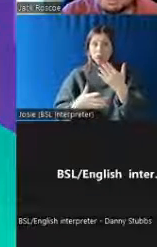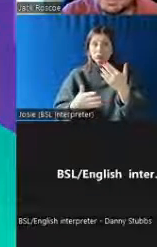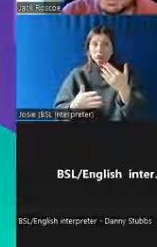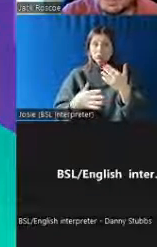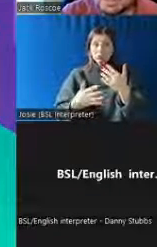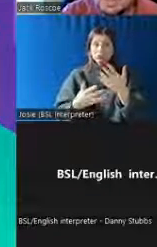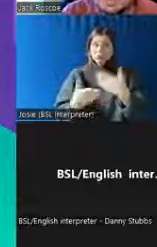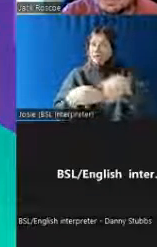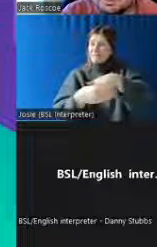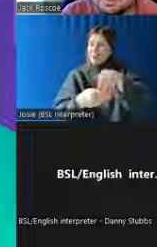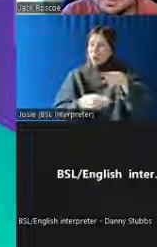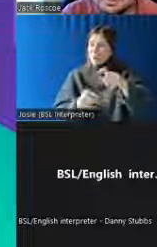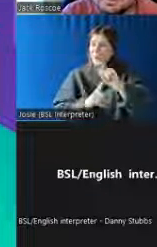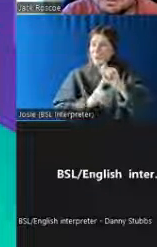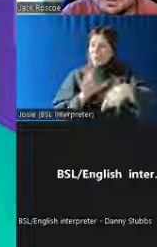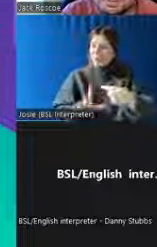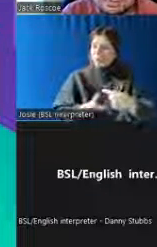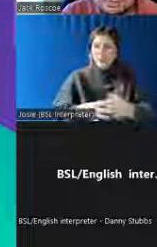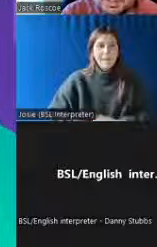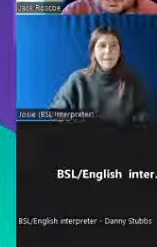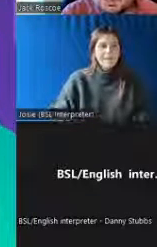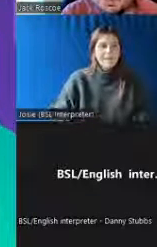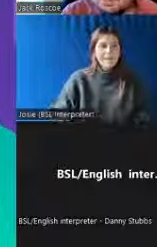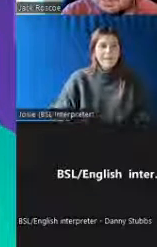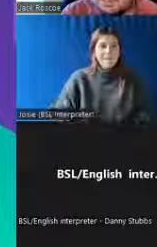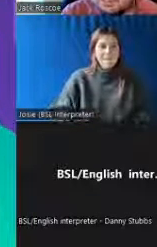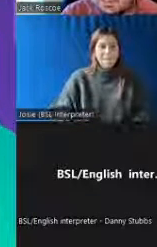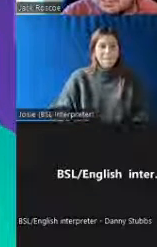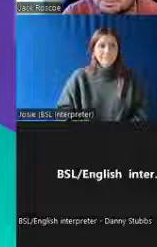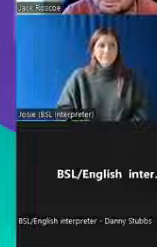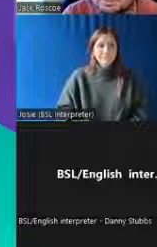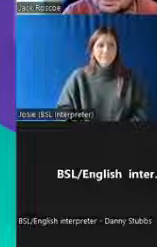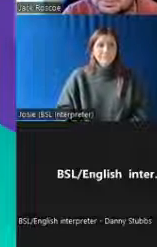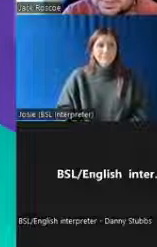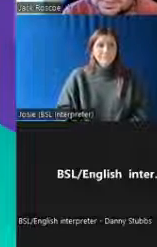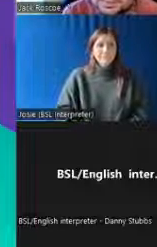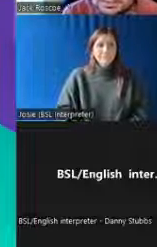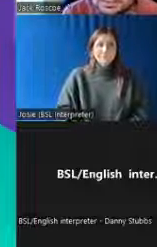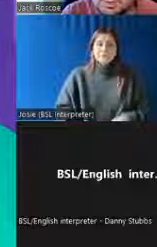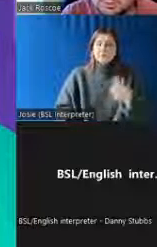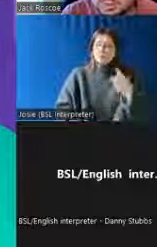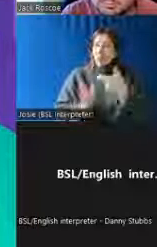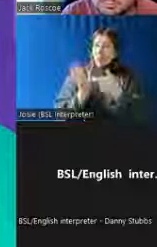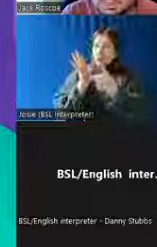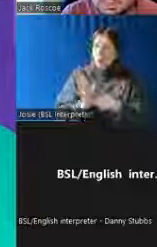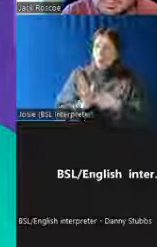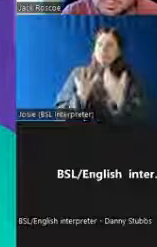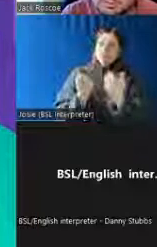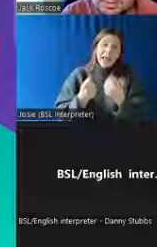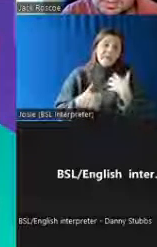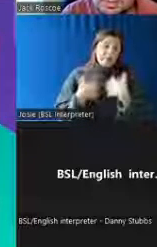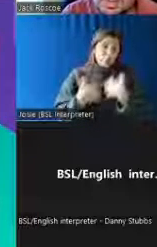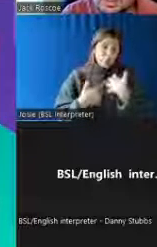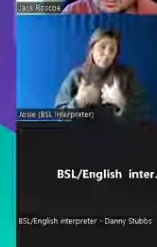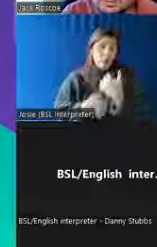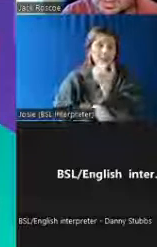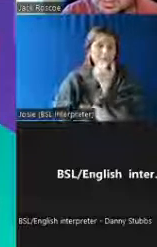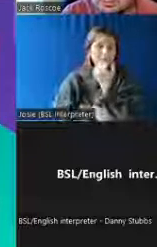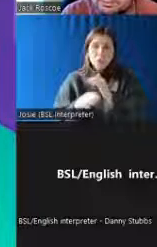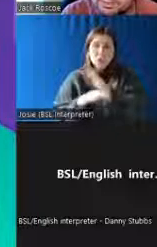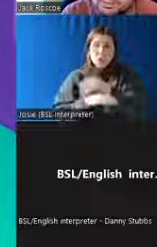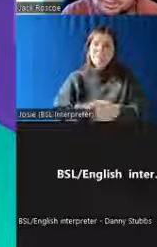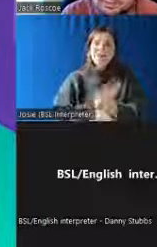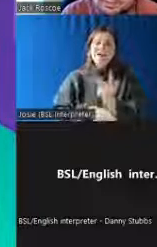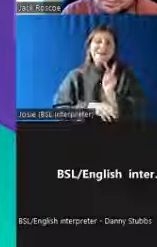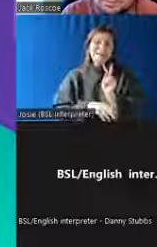If you keep reading past the headline numbers, there are some more interesting metrics buried in the rest of the report. So we've got information about secondary spend